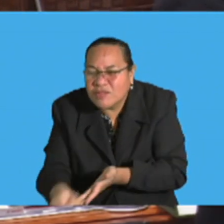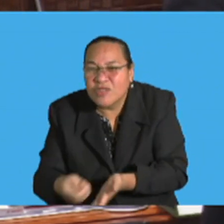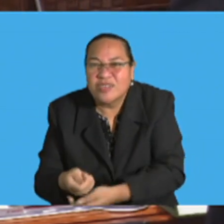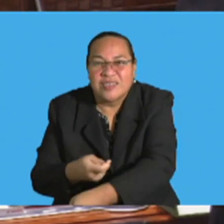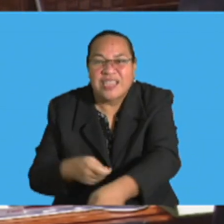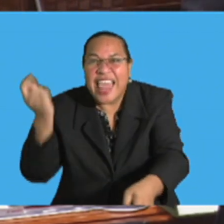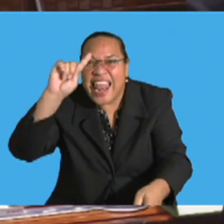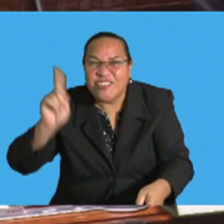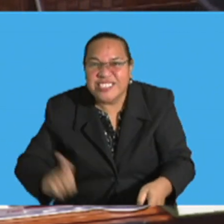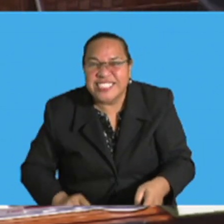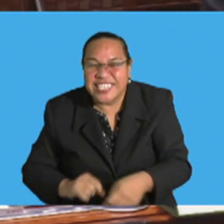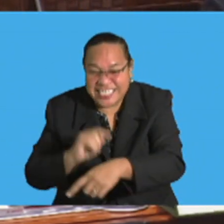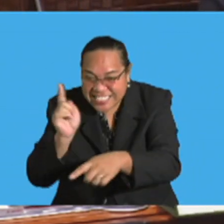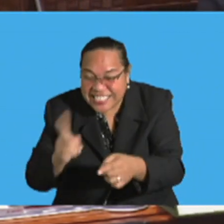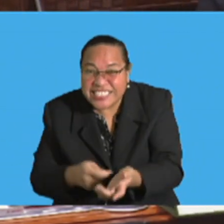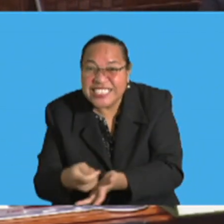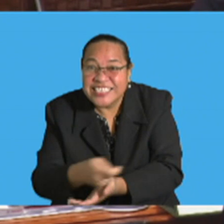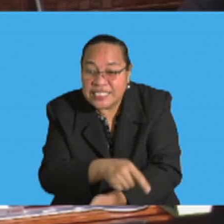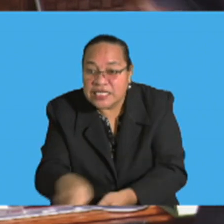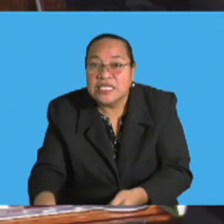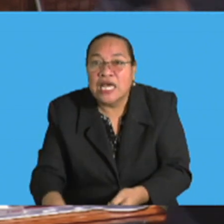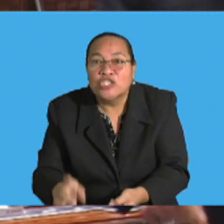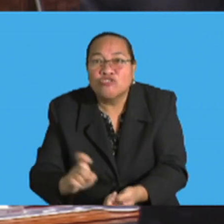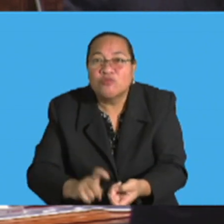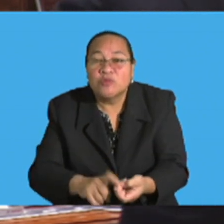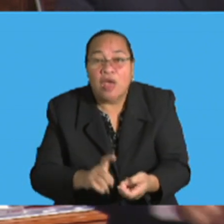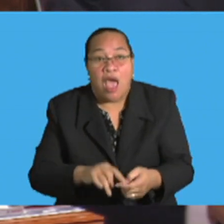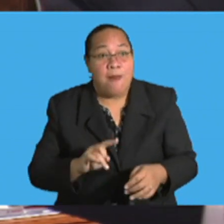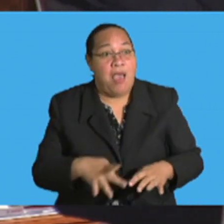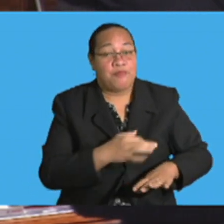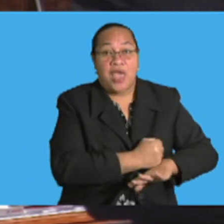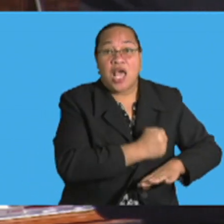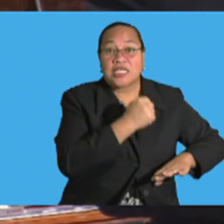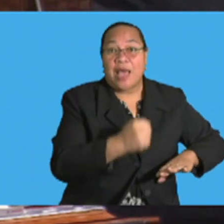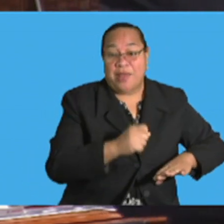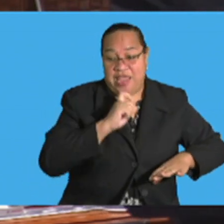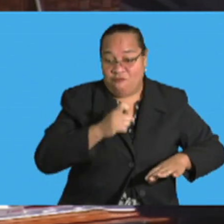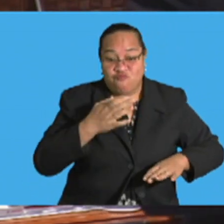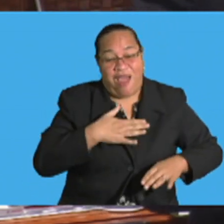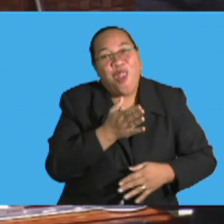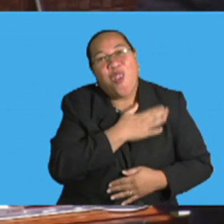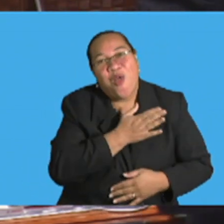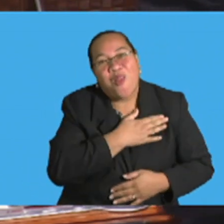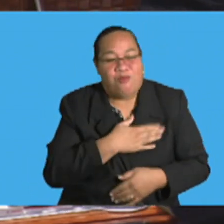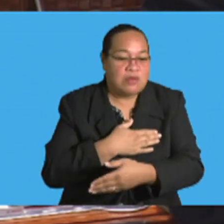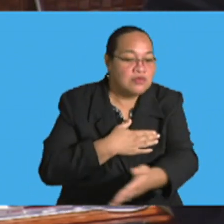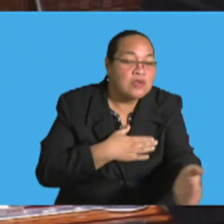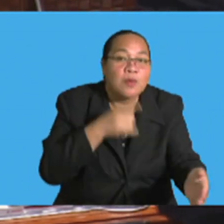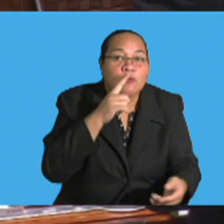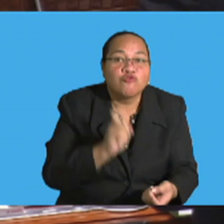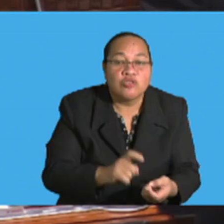it. But now the right tariffs apply, and if government wants the low-income people to get lower tariff rates,